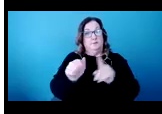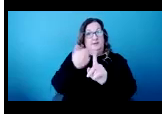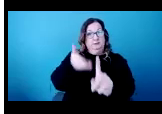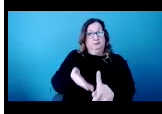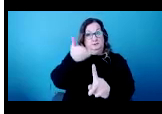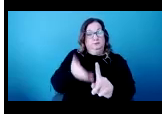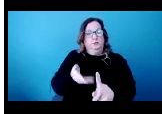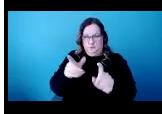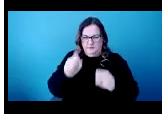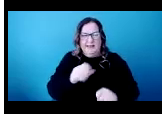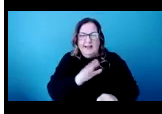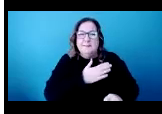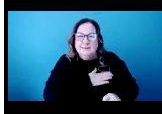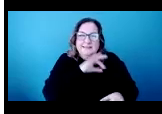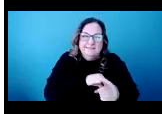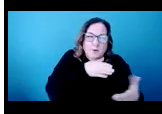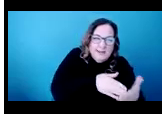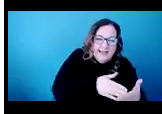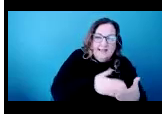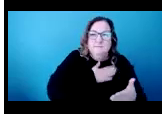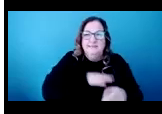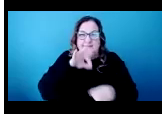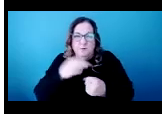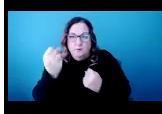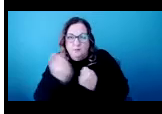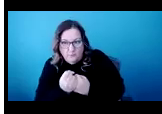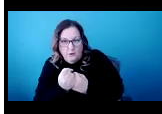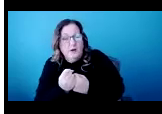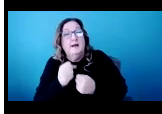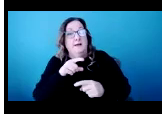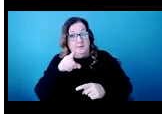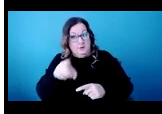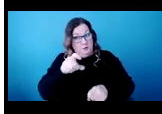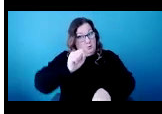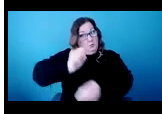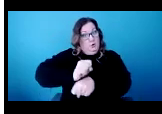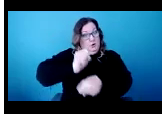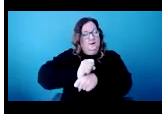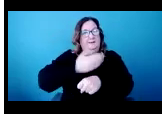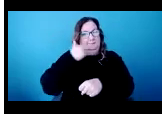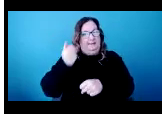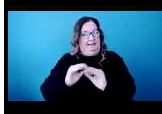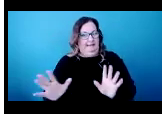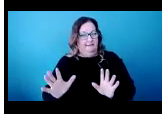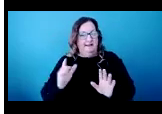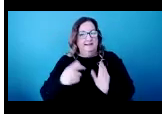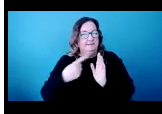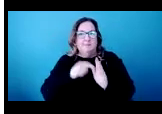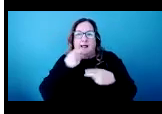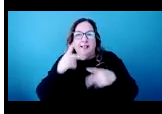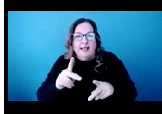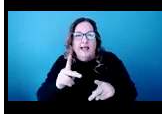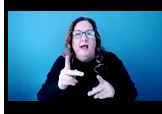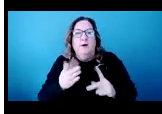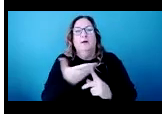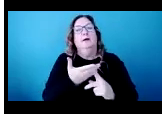citizen, you're free to ask them to vote a certain way or whatever it is that you want. So we're going to go very